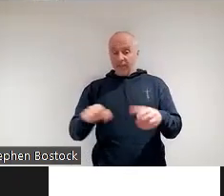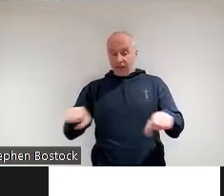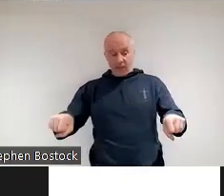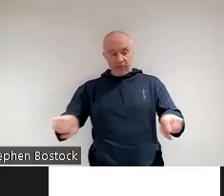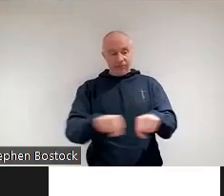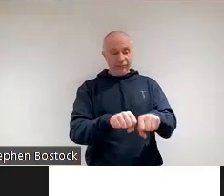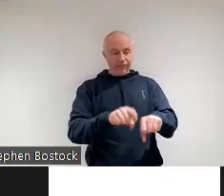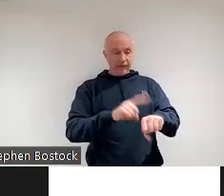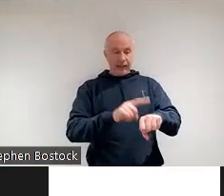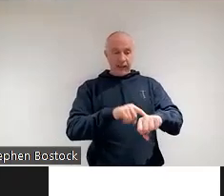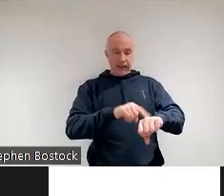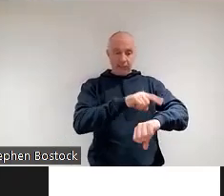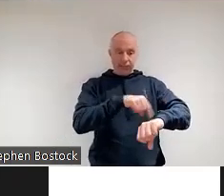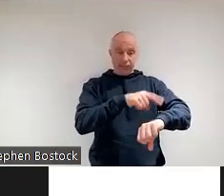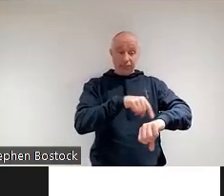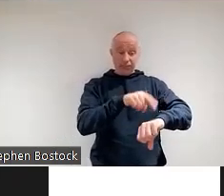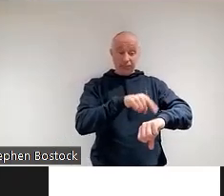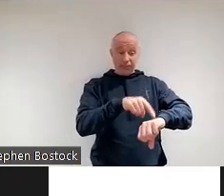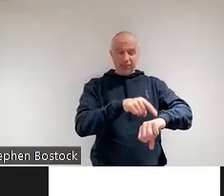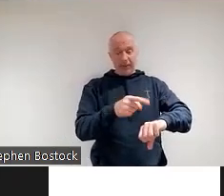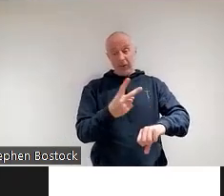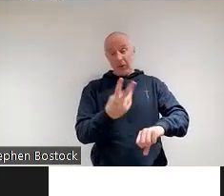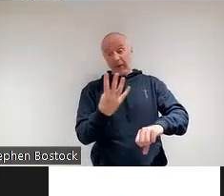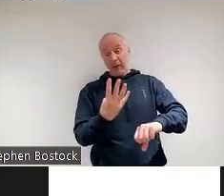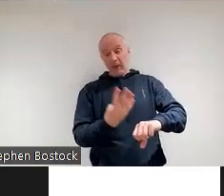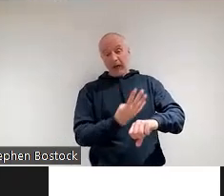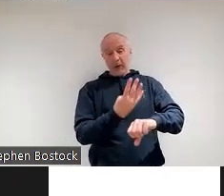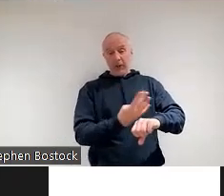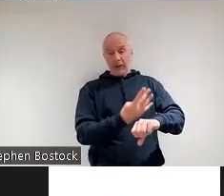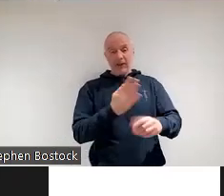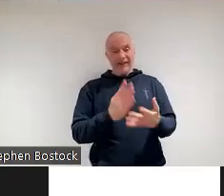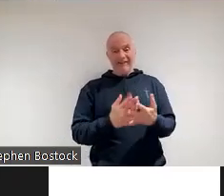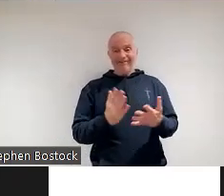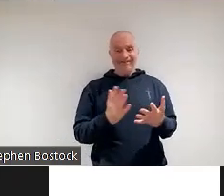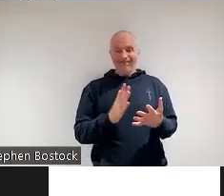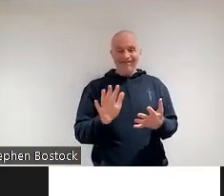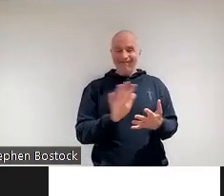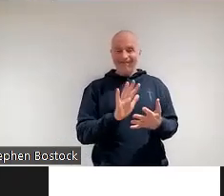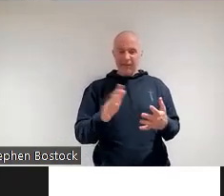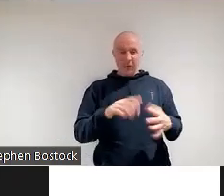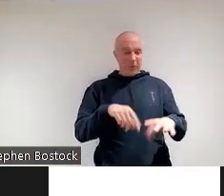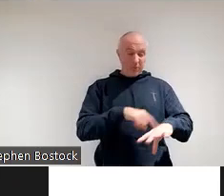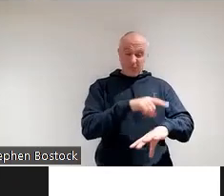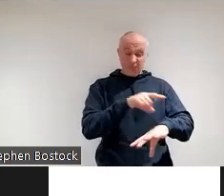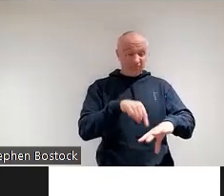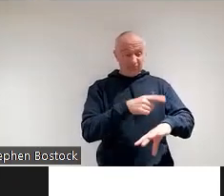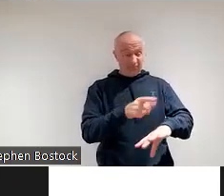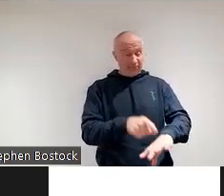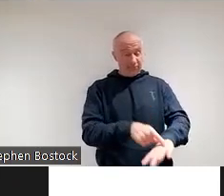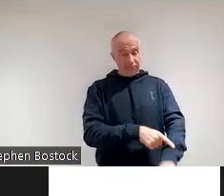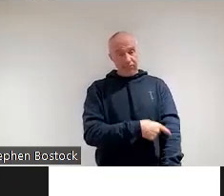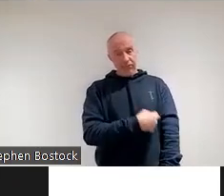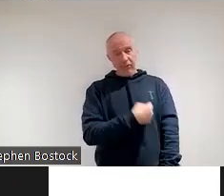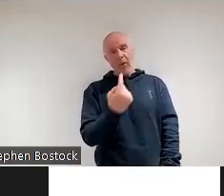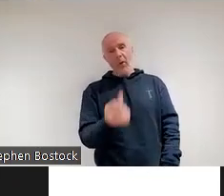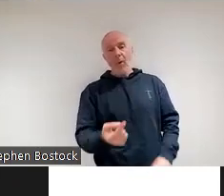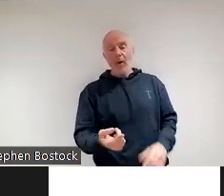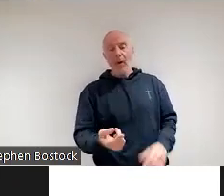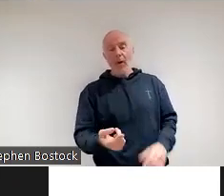further, maybe 24 hours. So obviously that is not the way we want to be, right? So mode 3 is much